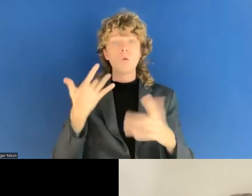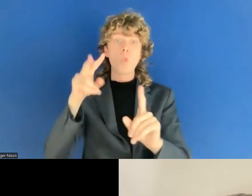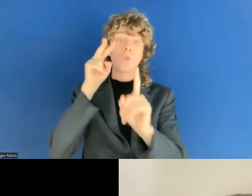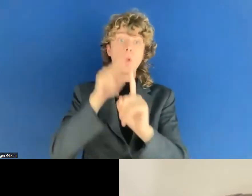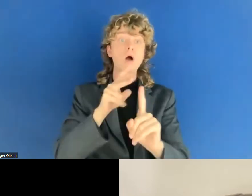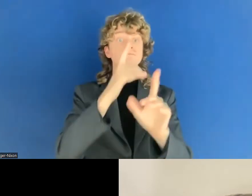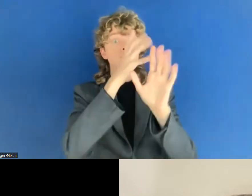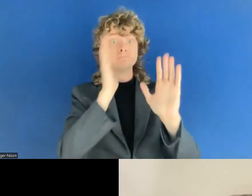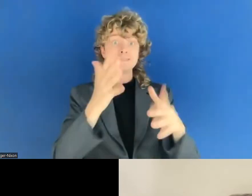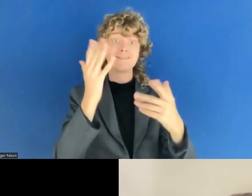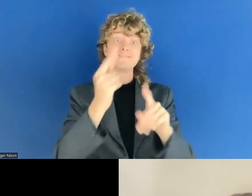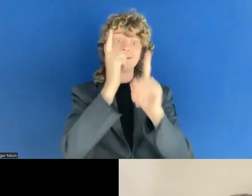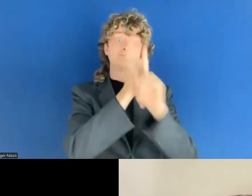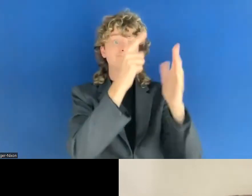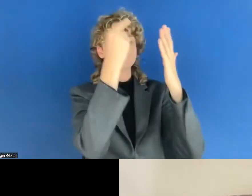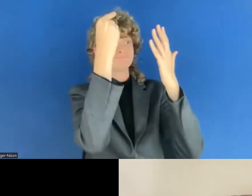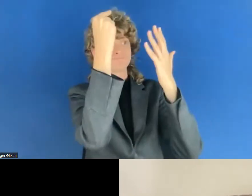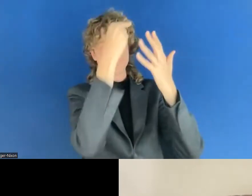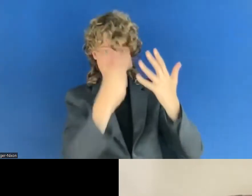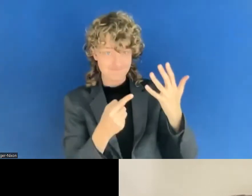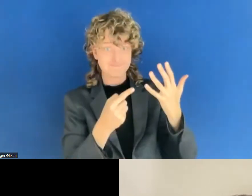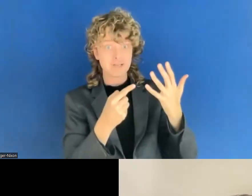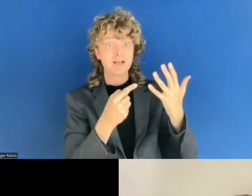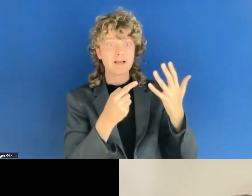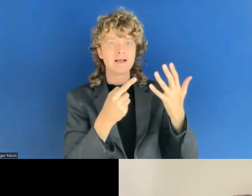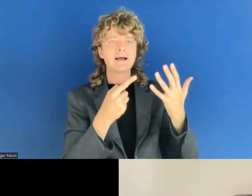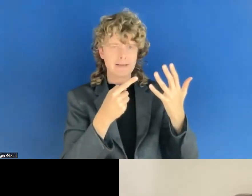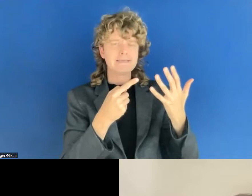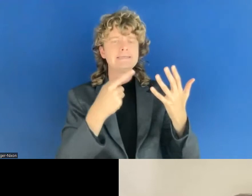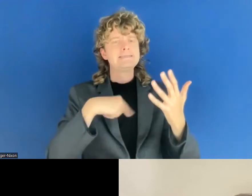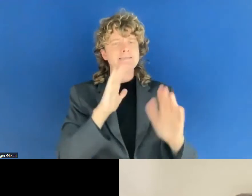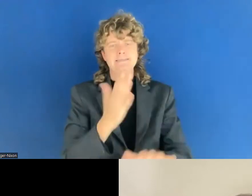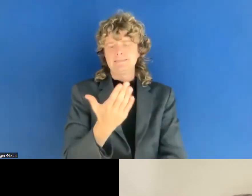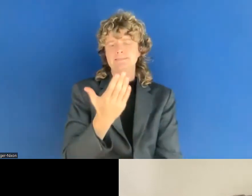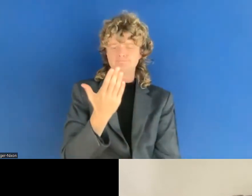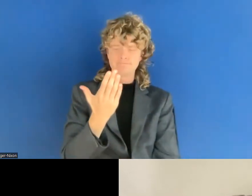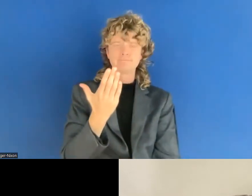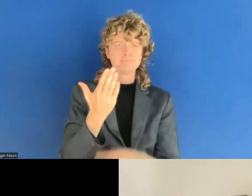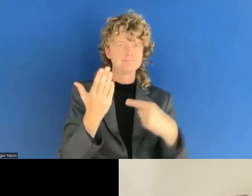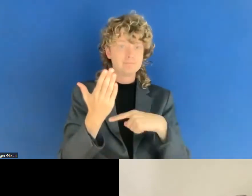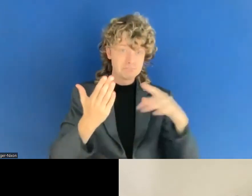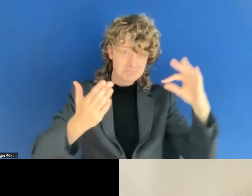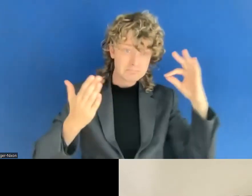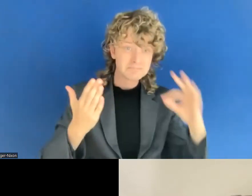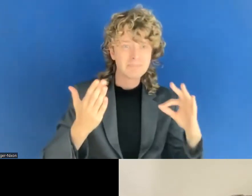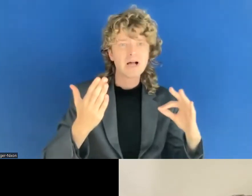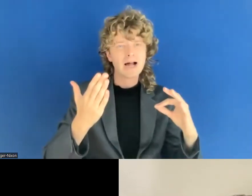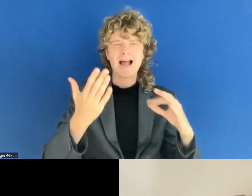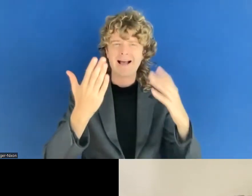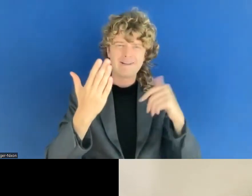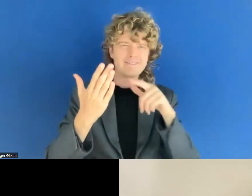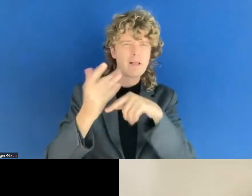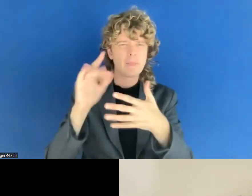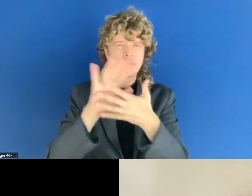it looks like it's just a copy of WCAG. And in fact, we have the other section of the